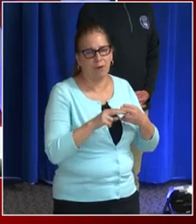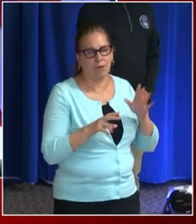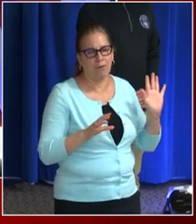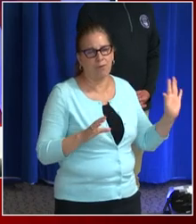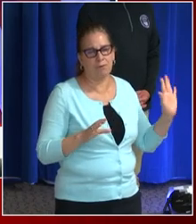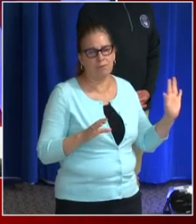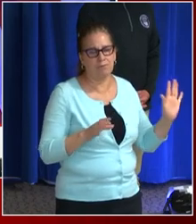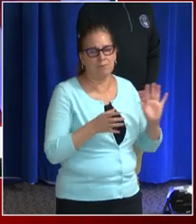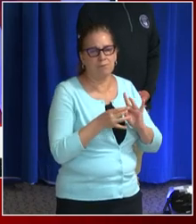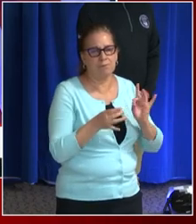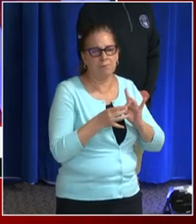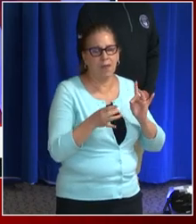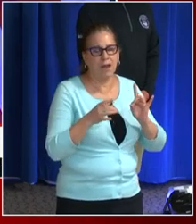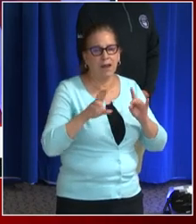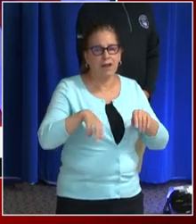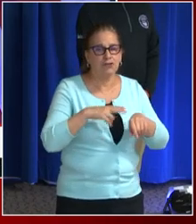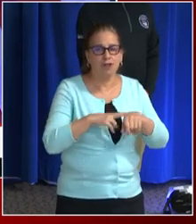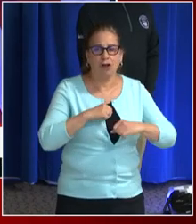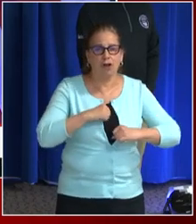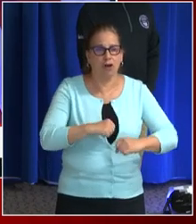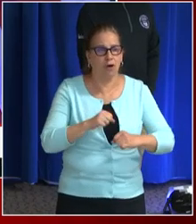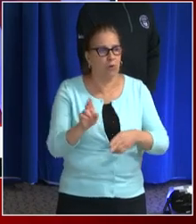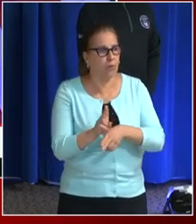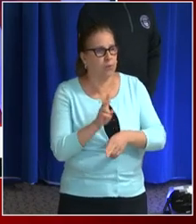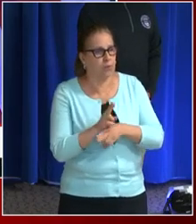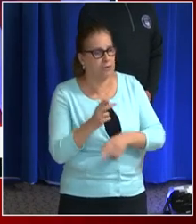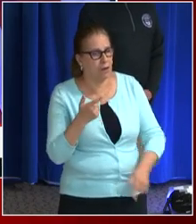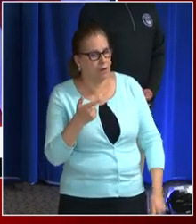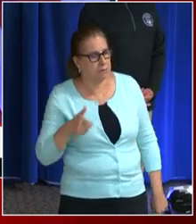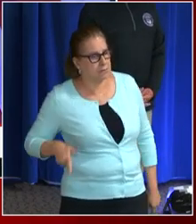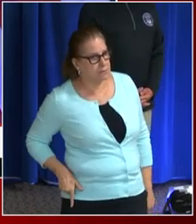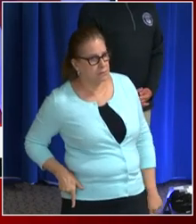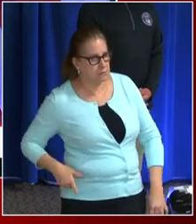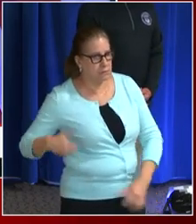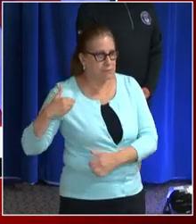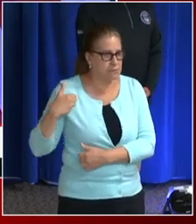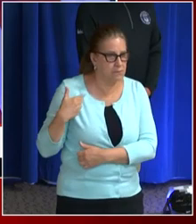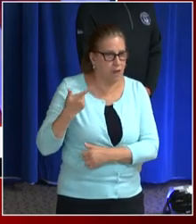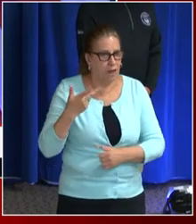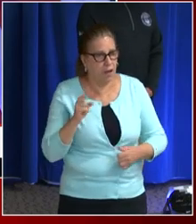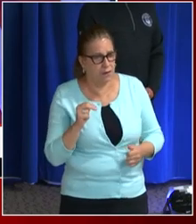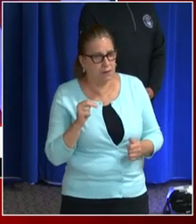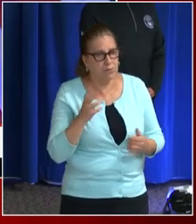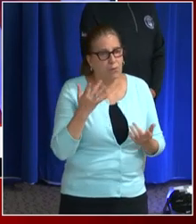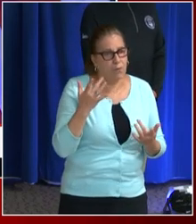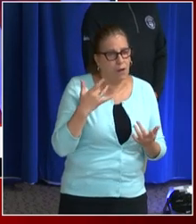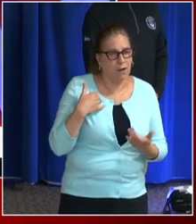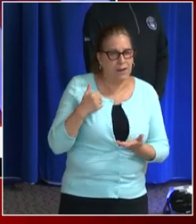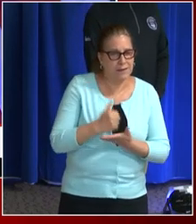National Guard's assistance on checkpoints, so to speak, around our